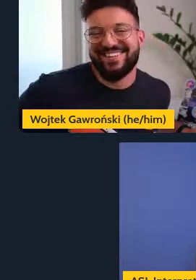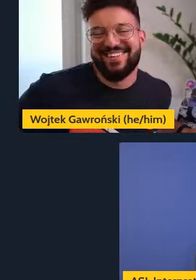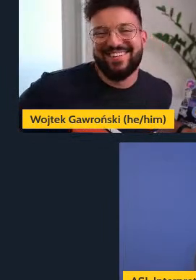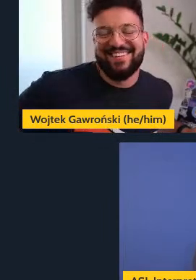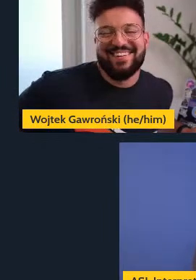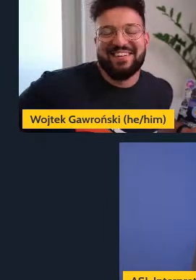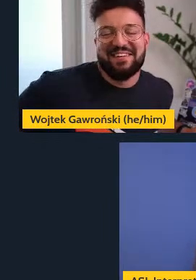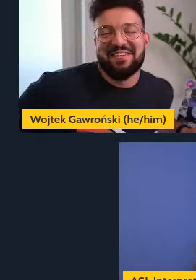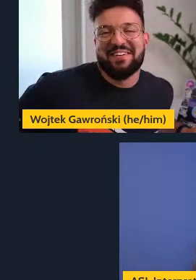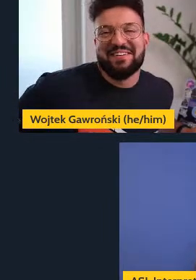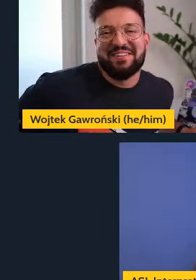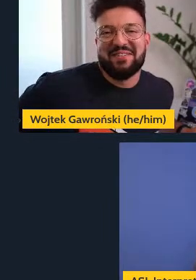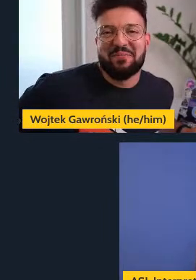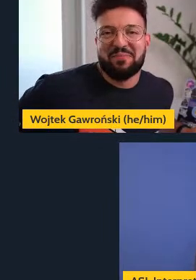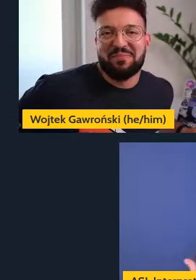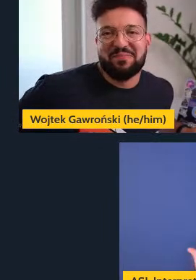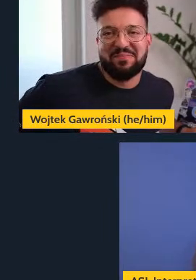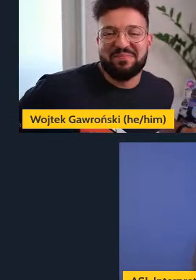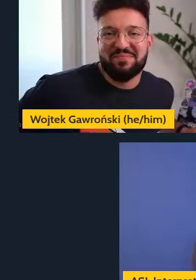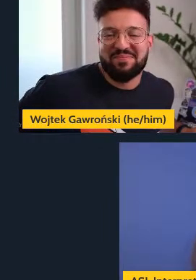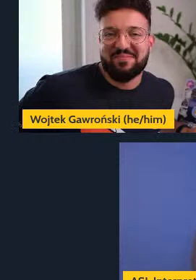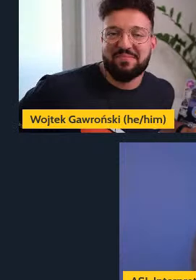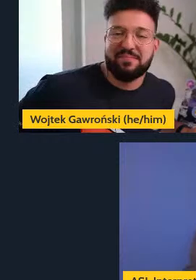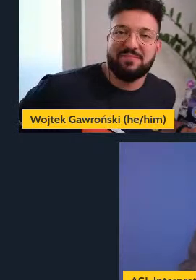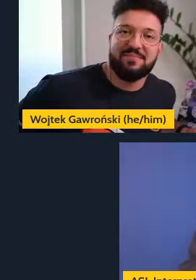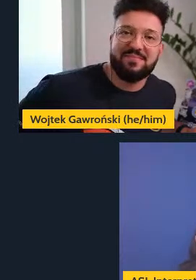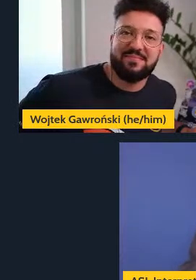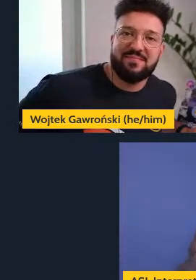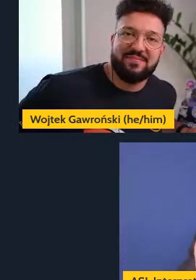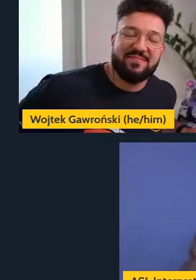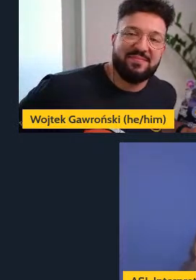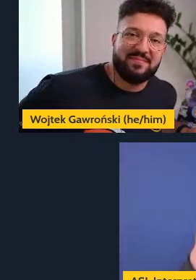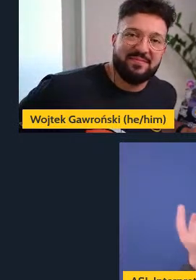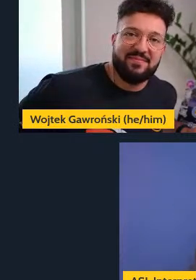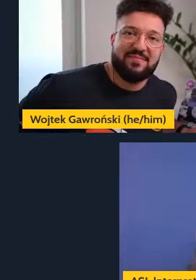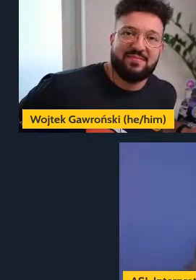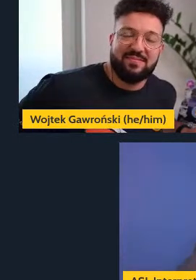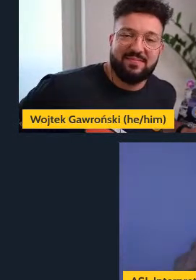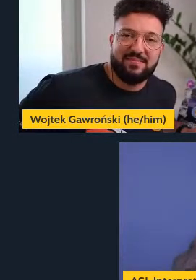sure. So I've only used CDK, plain CDK.